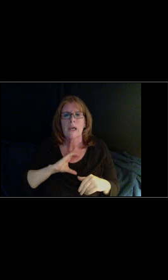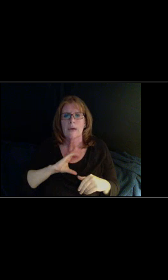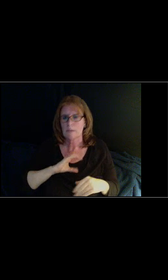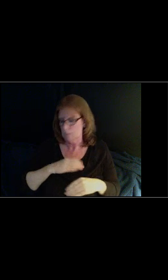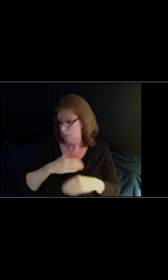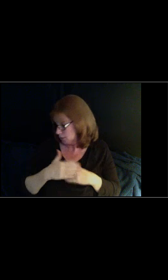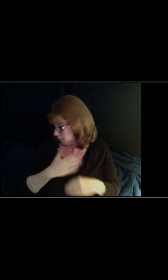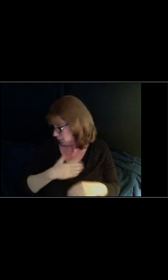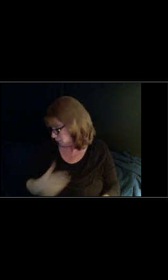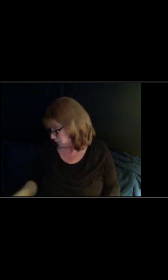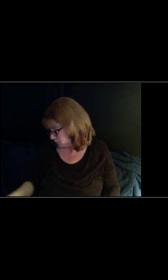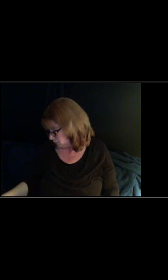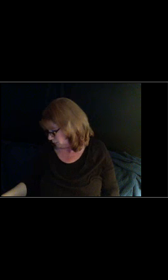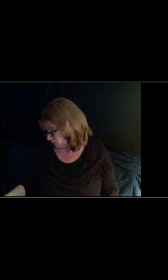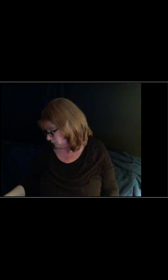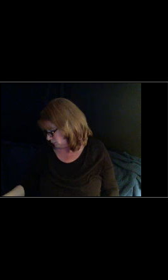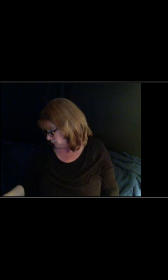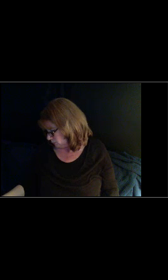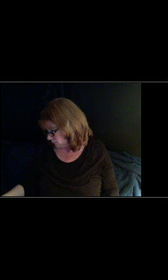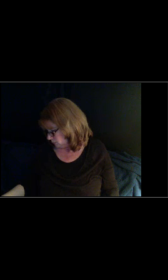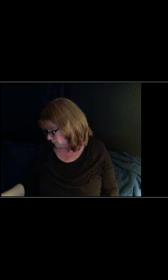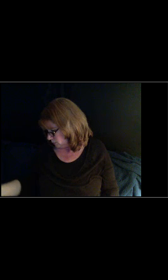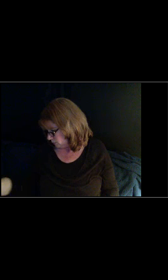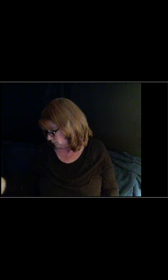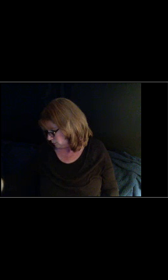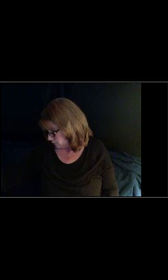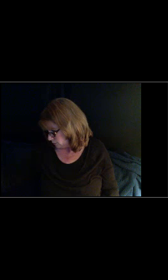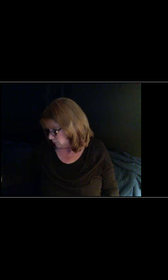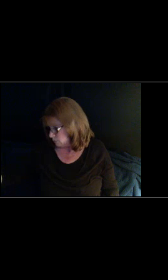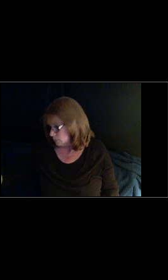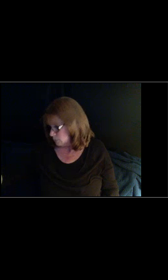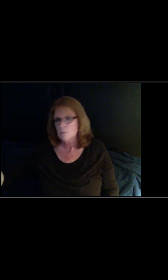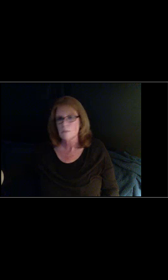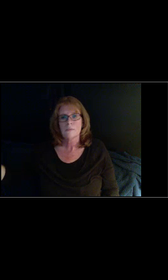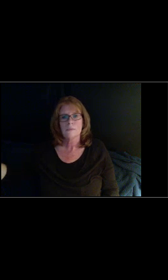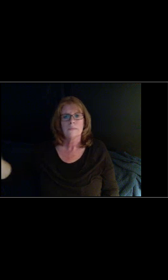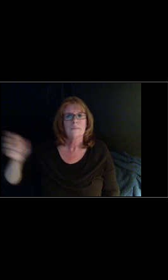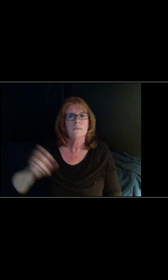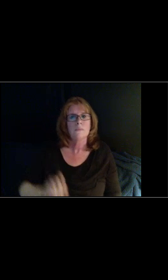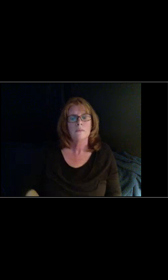English information. We'll see if that works or not this evening. Next slide.